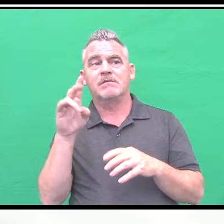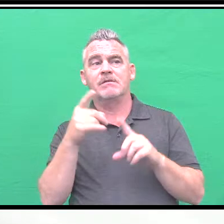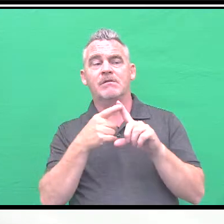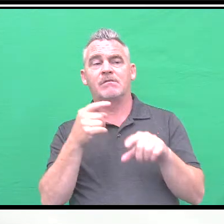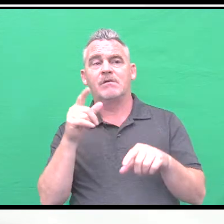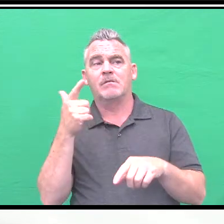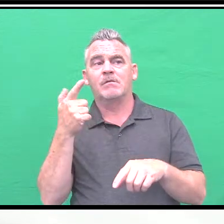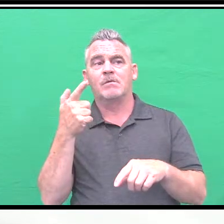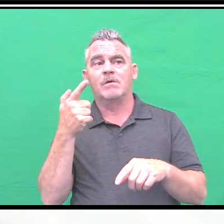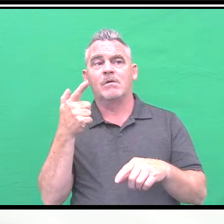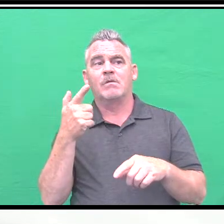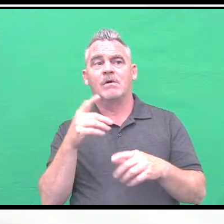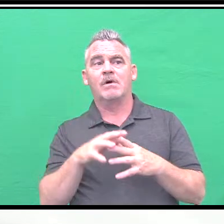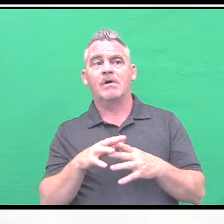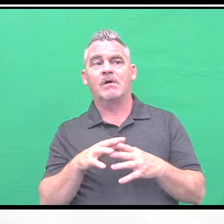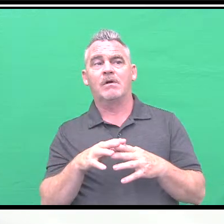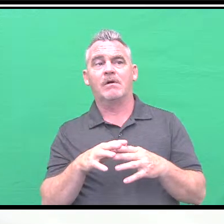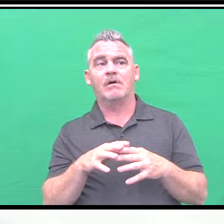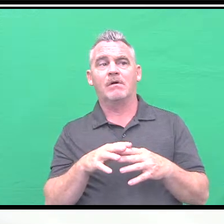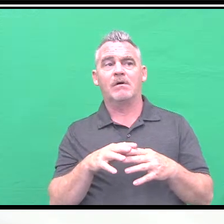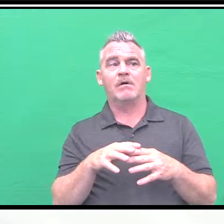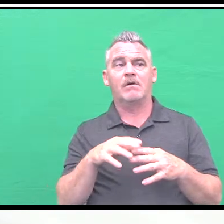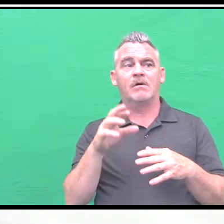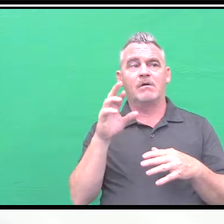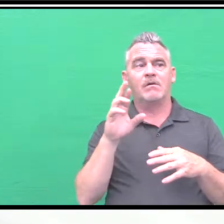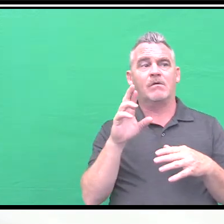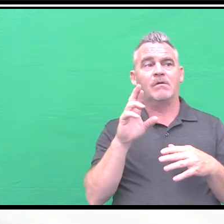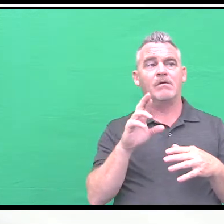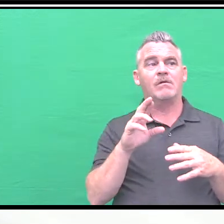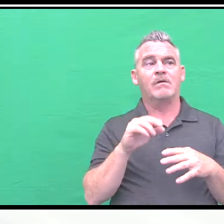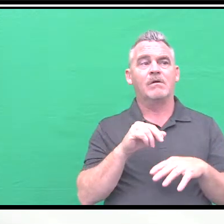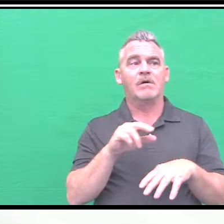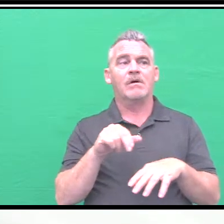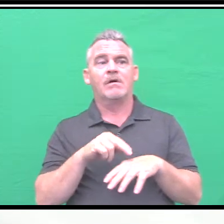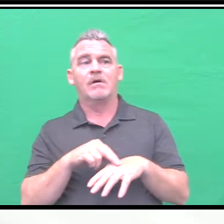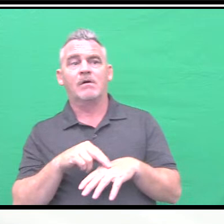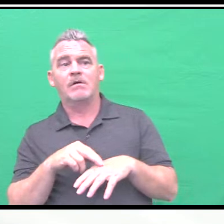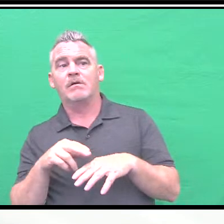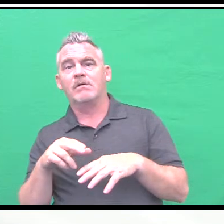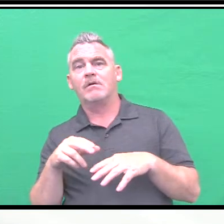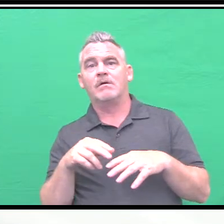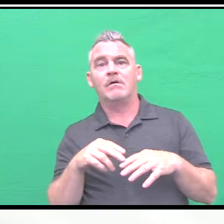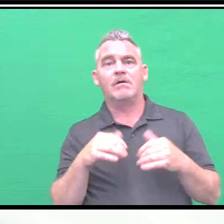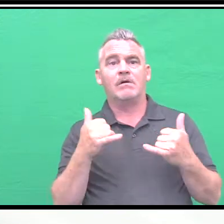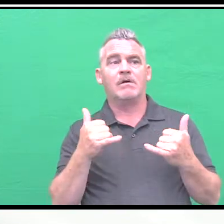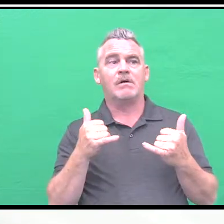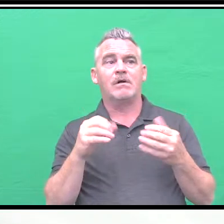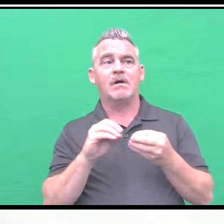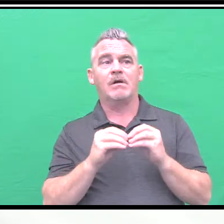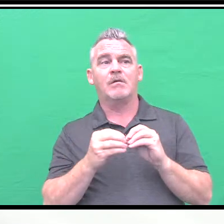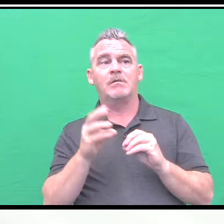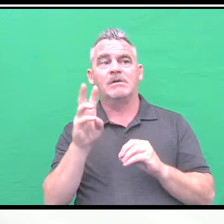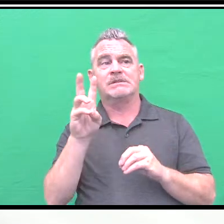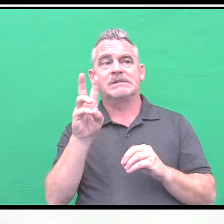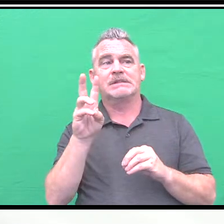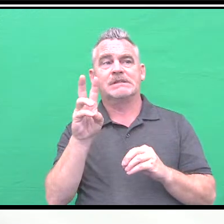our JPA, which is the Riverside School Risk Management Authority. And we are now number 6, which means we